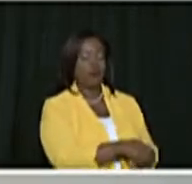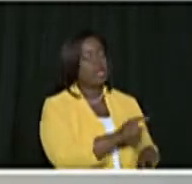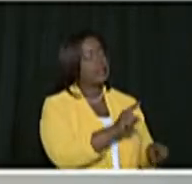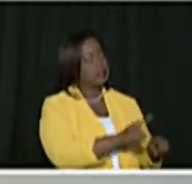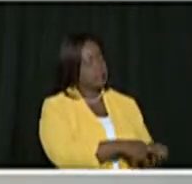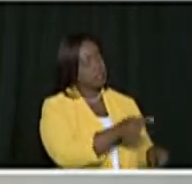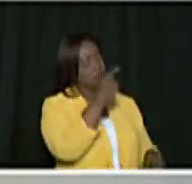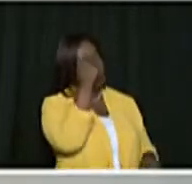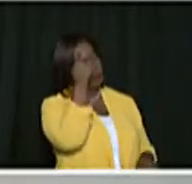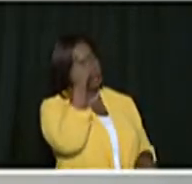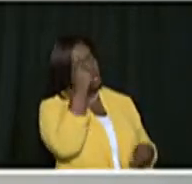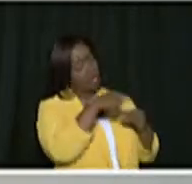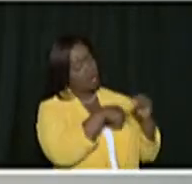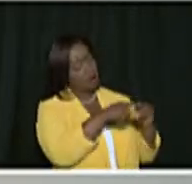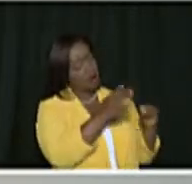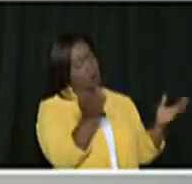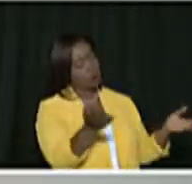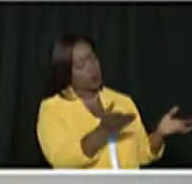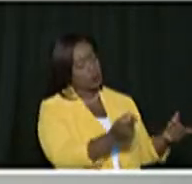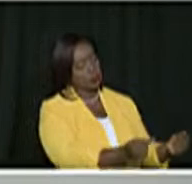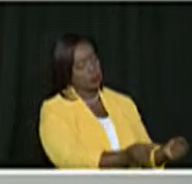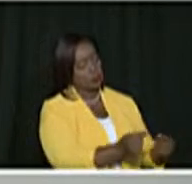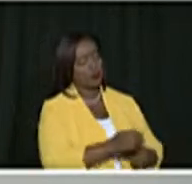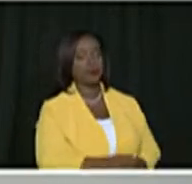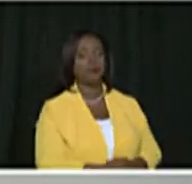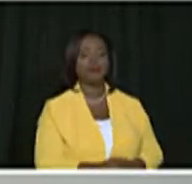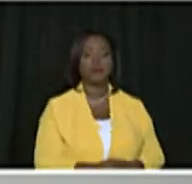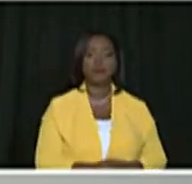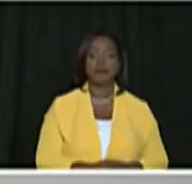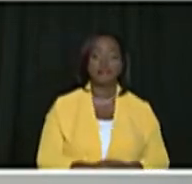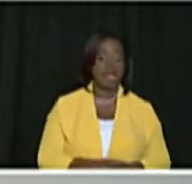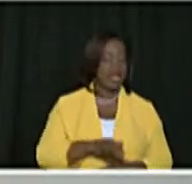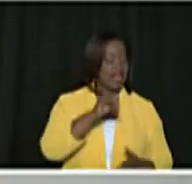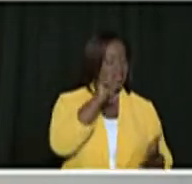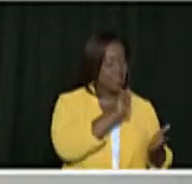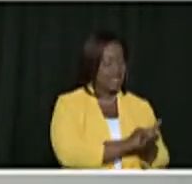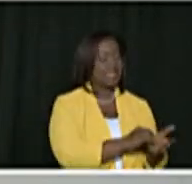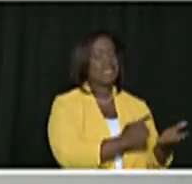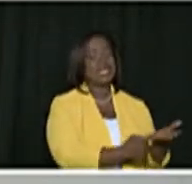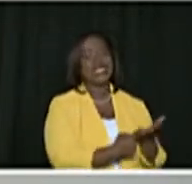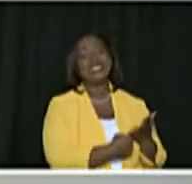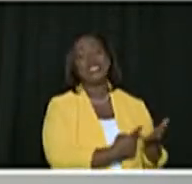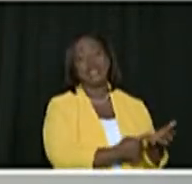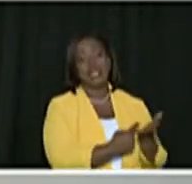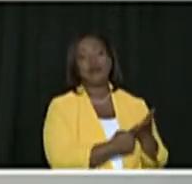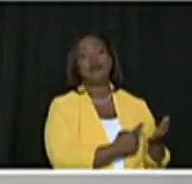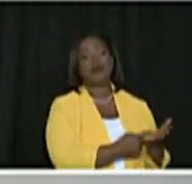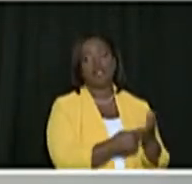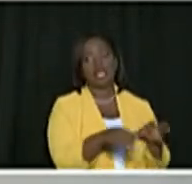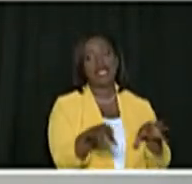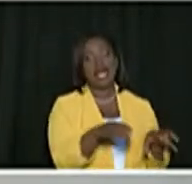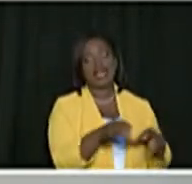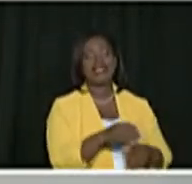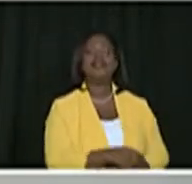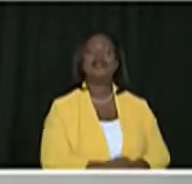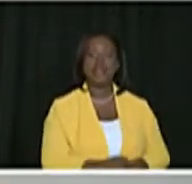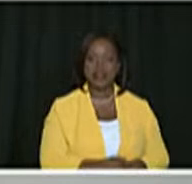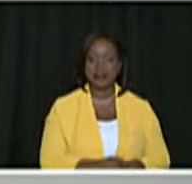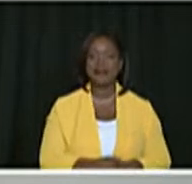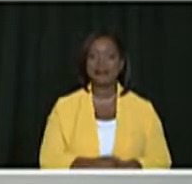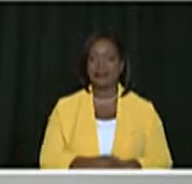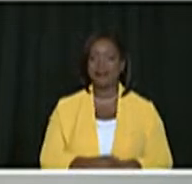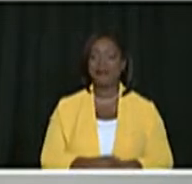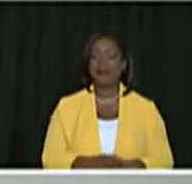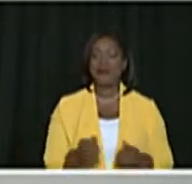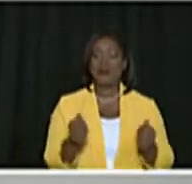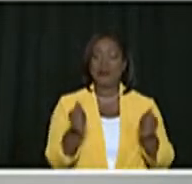the impact. And again, this is an engagement. Discipline is an engaging kind of activity. It's the child and the caregiver,